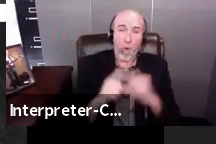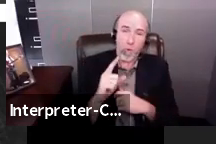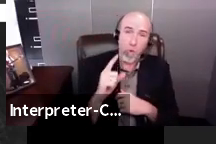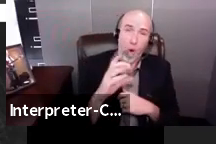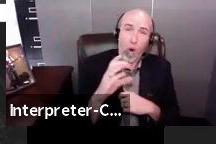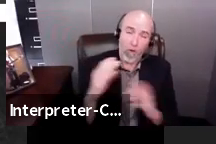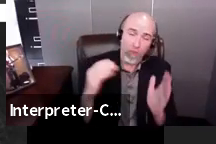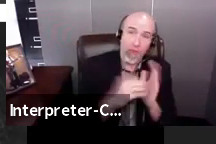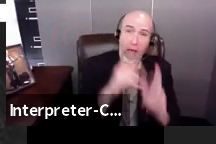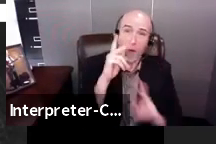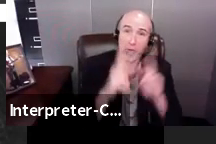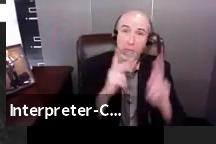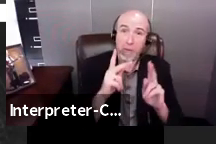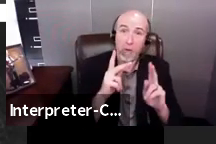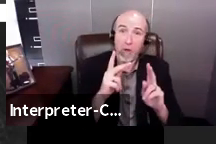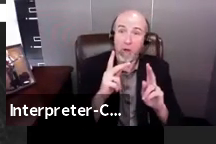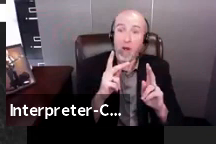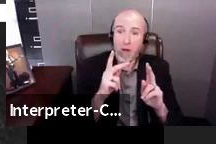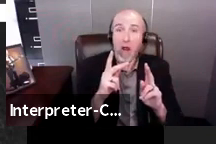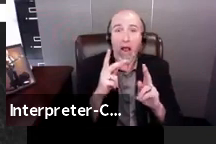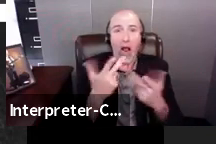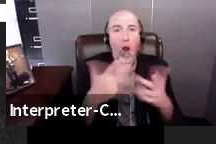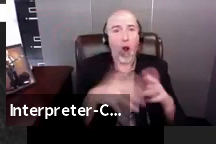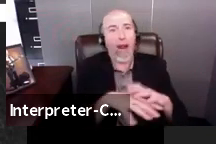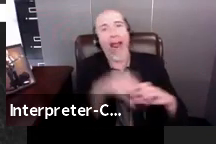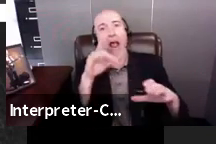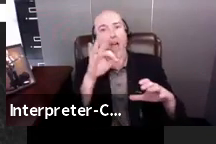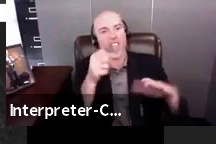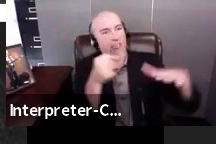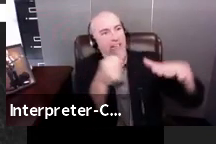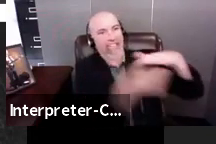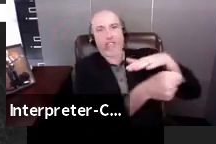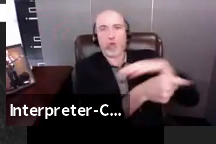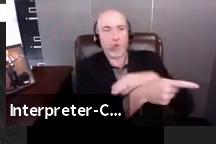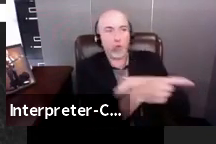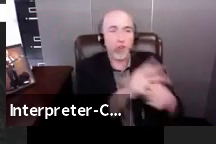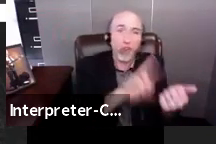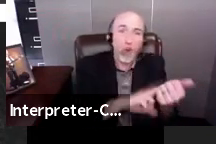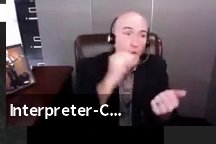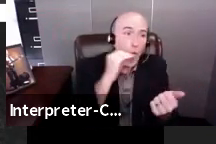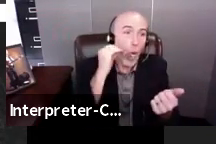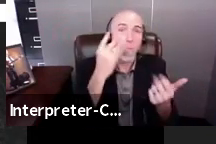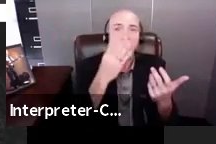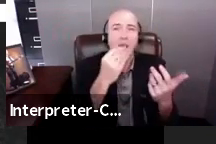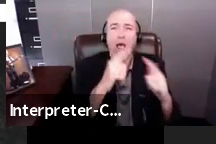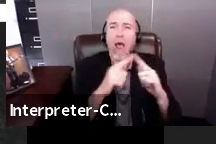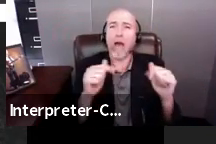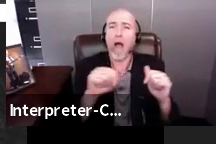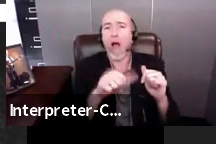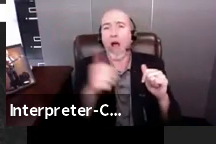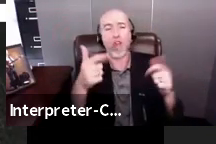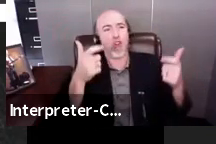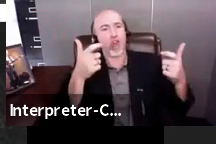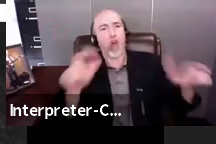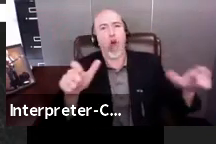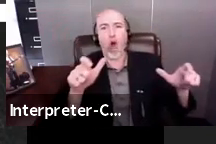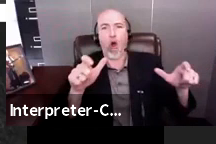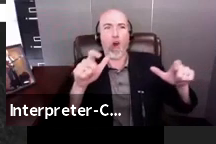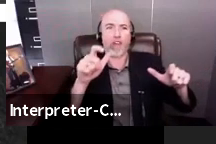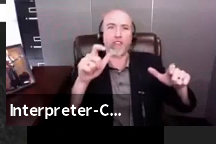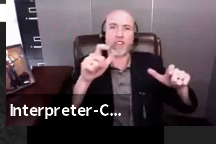100,000 people have gotten out of institutions, nursing homes, and other large